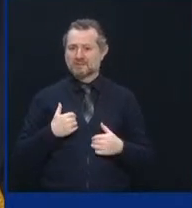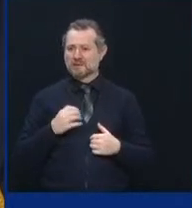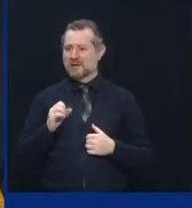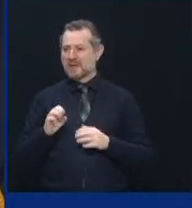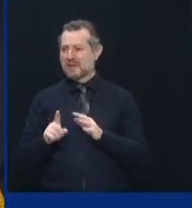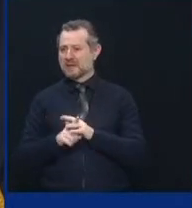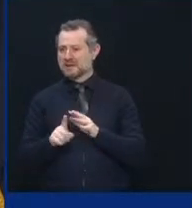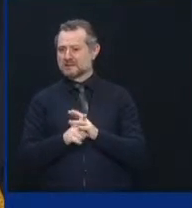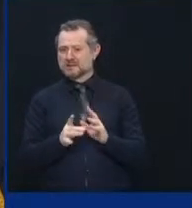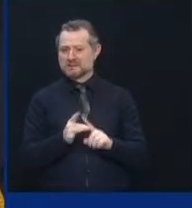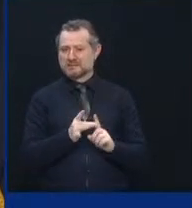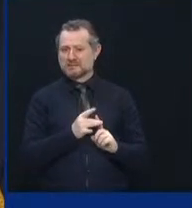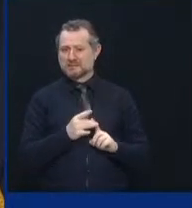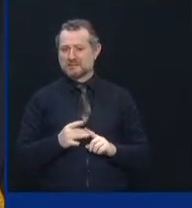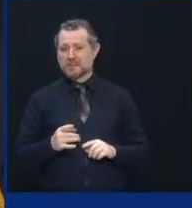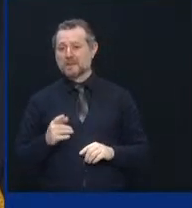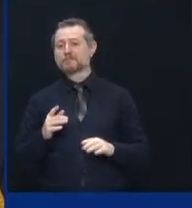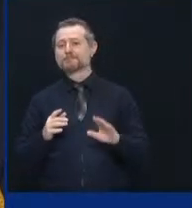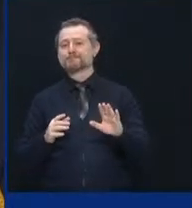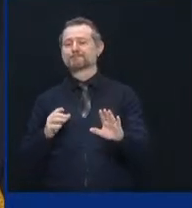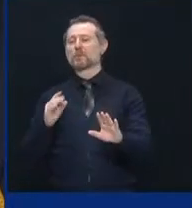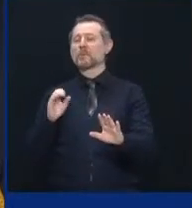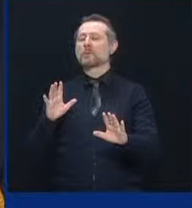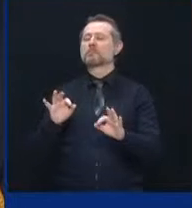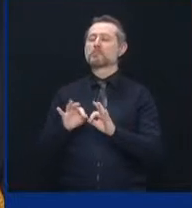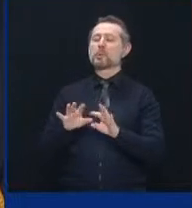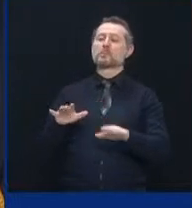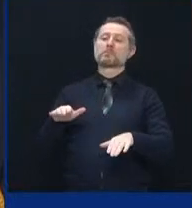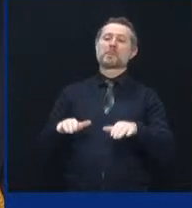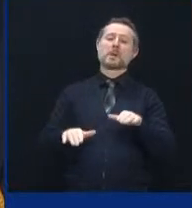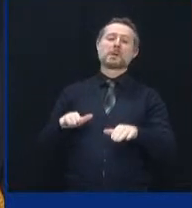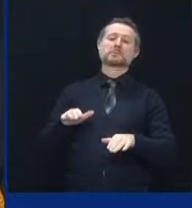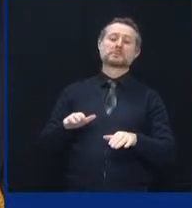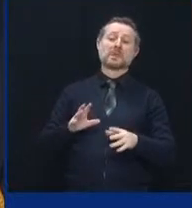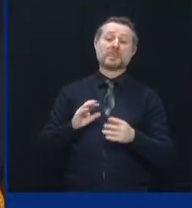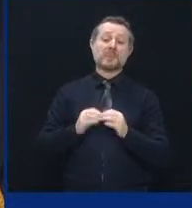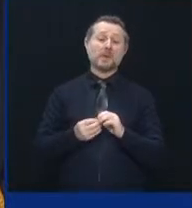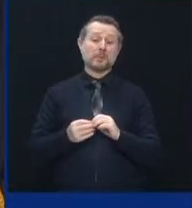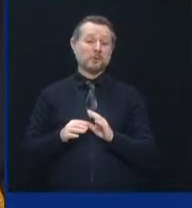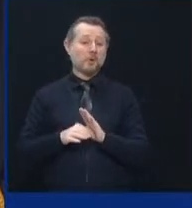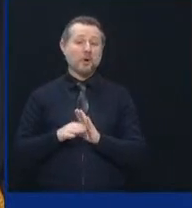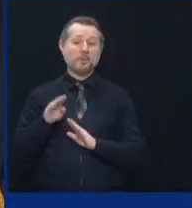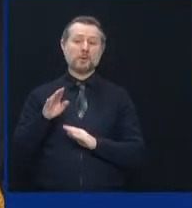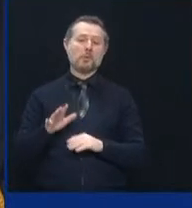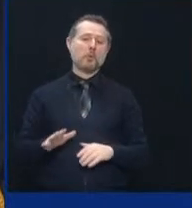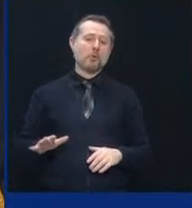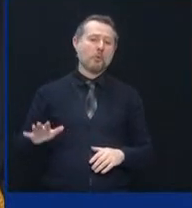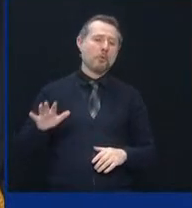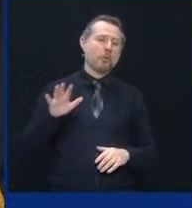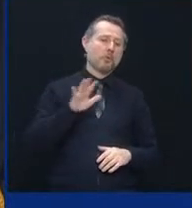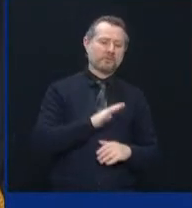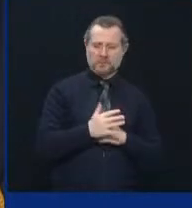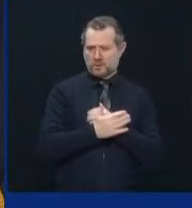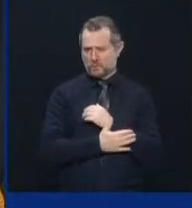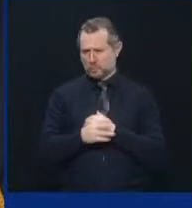the numbers are up all across the nation. The positivity